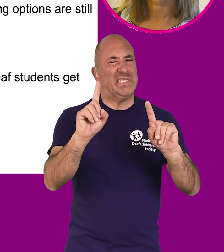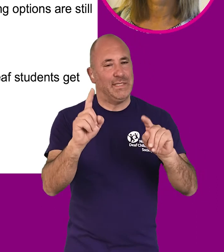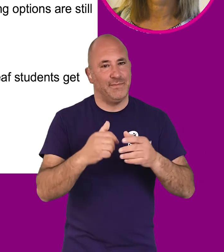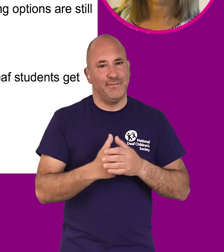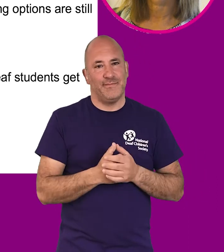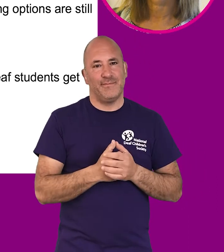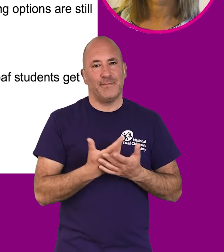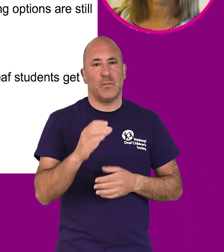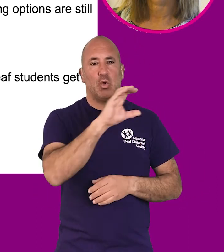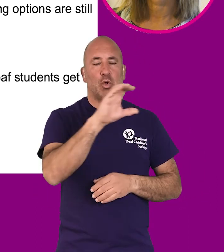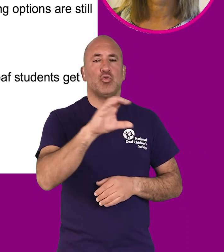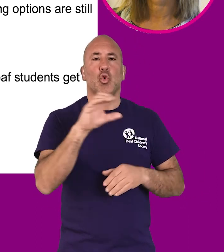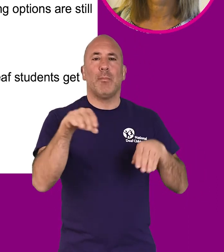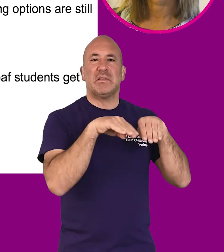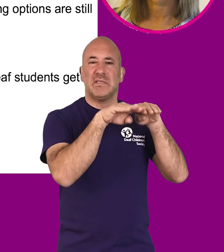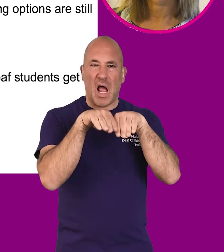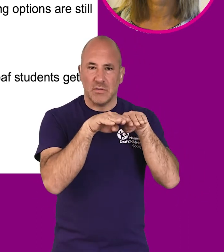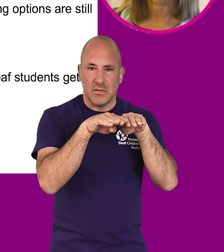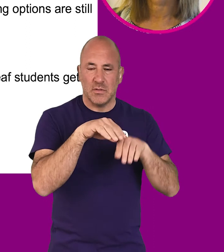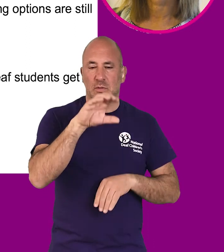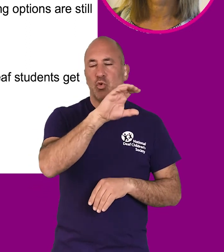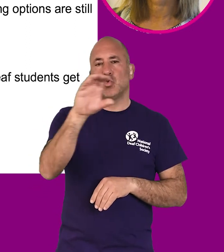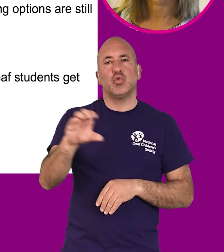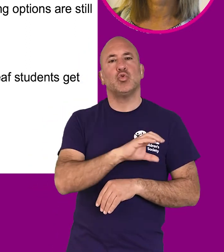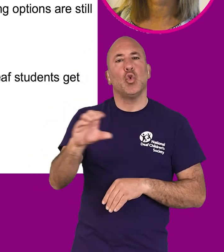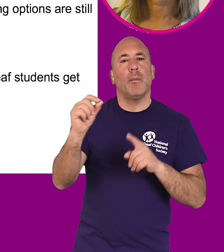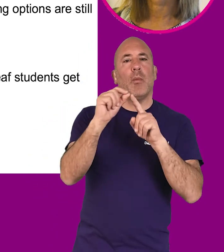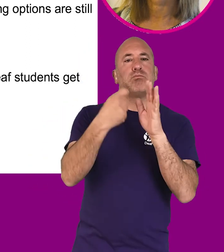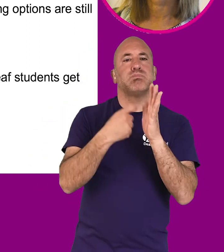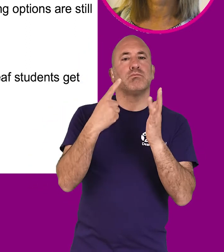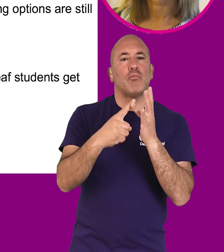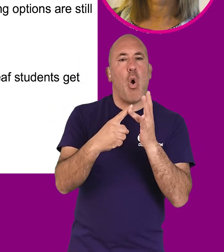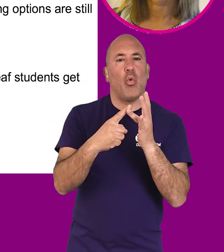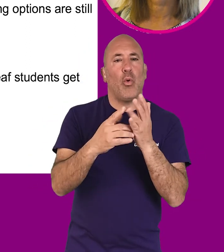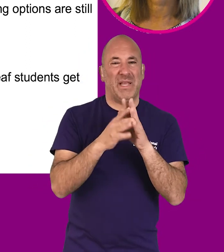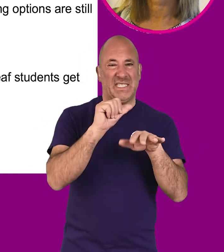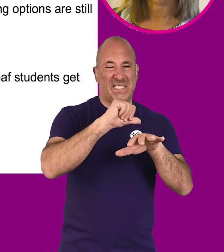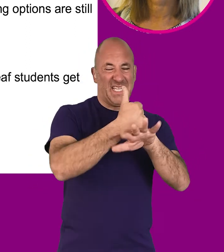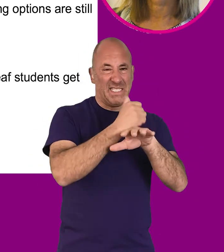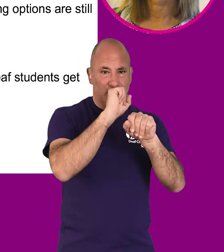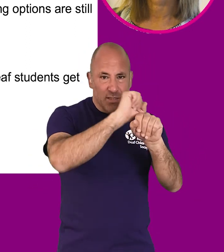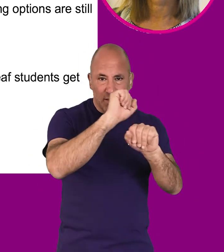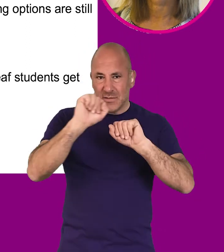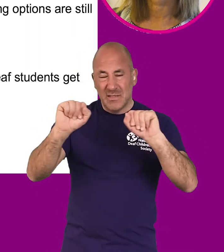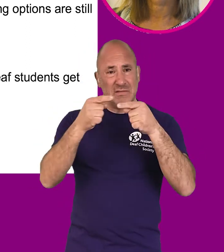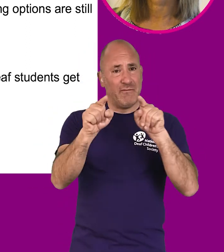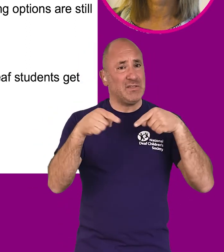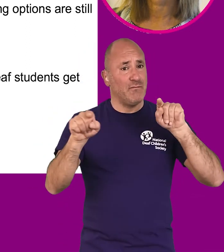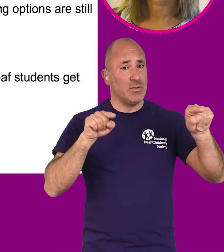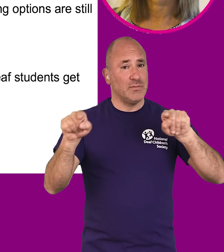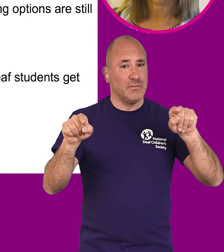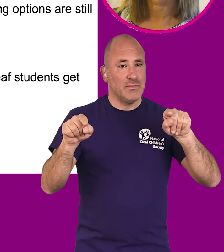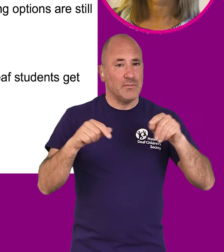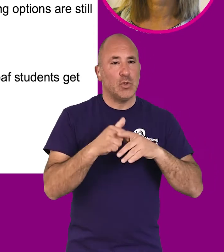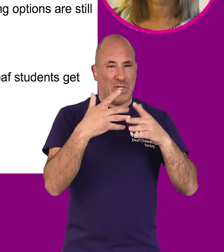Pro, so there are different settings on each of those potentially. So you need to make sure that they are all set